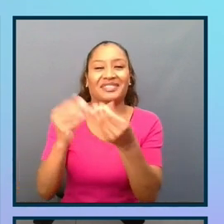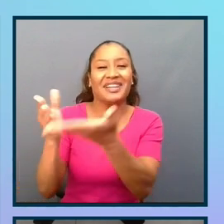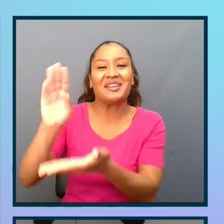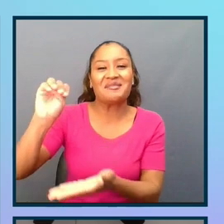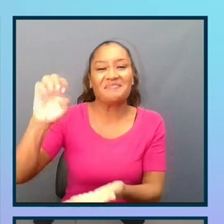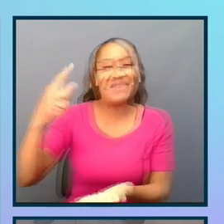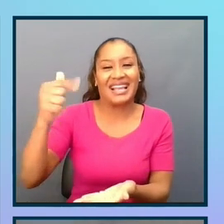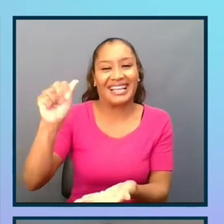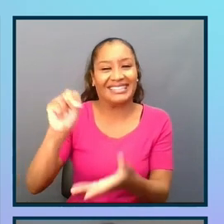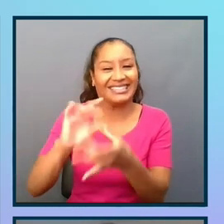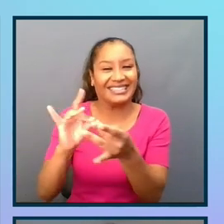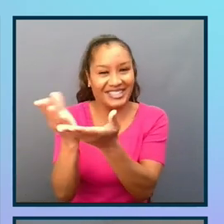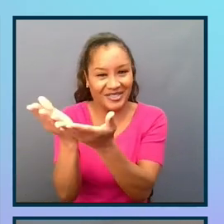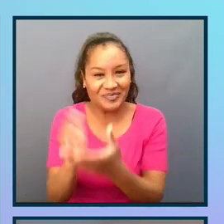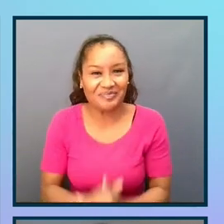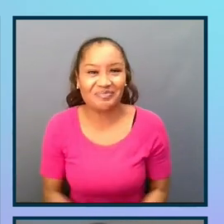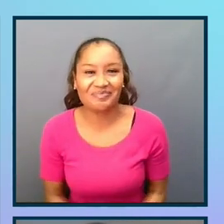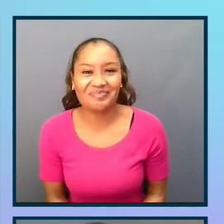us more.